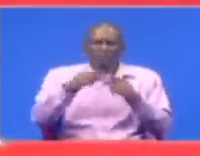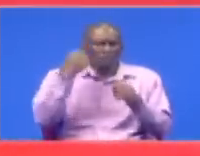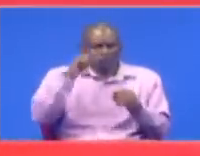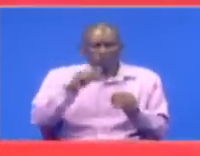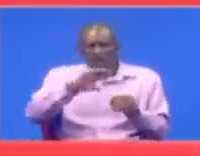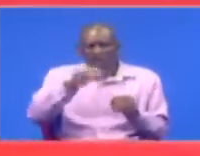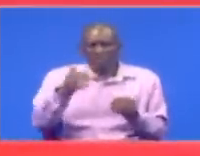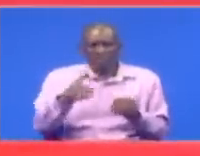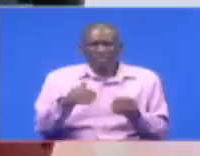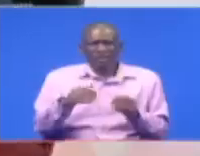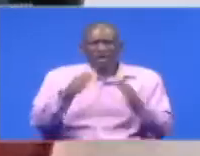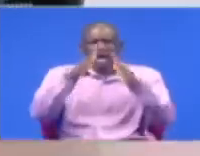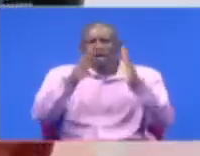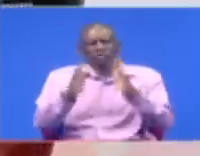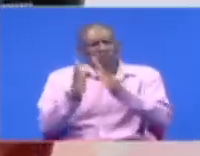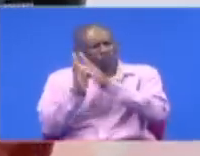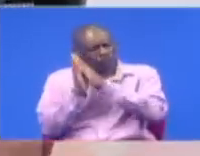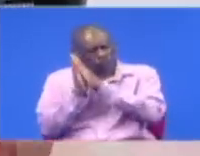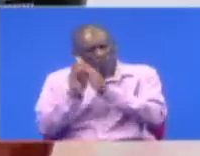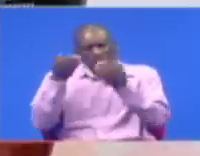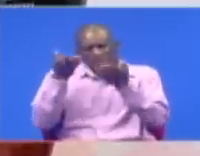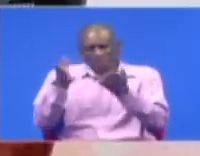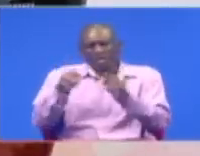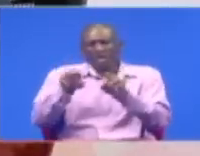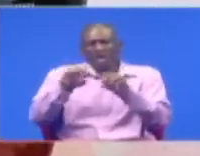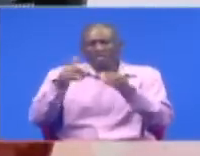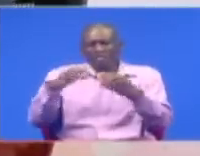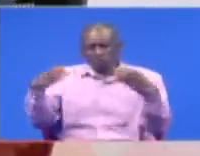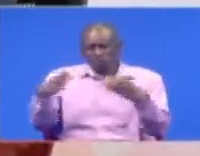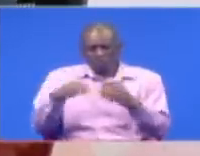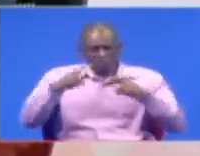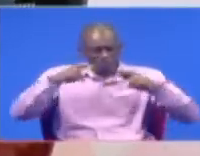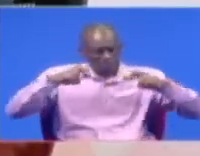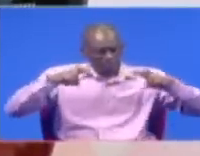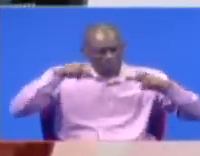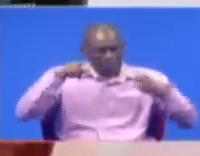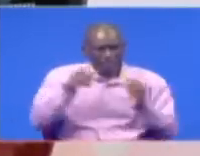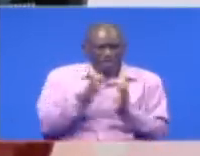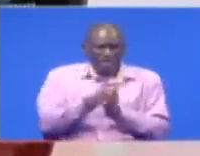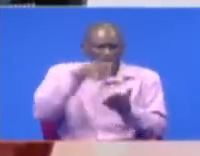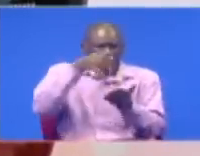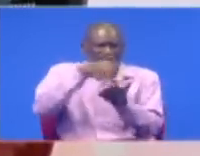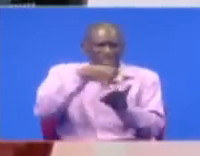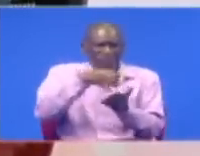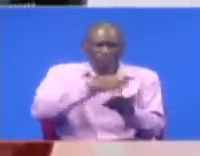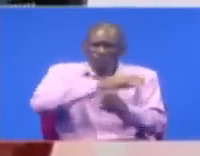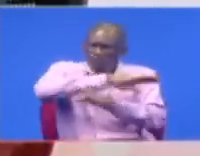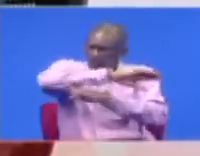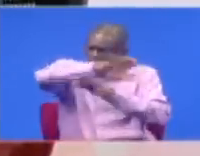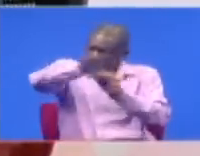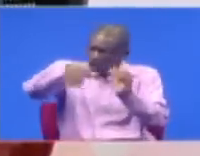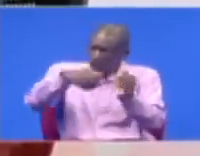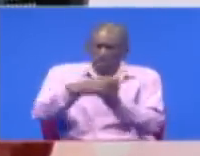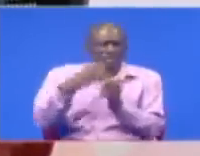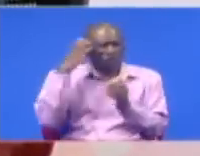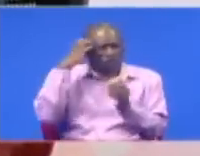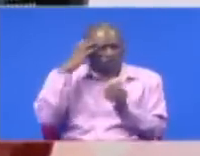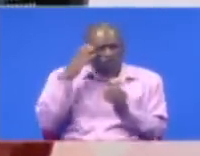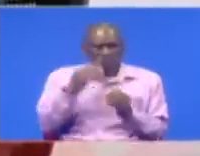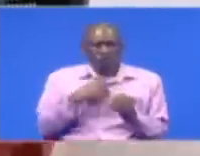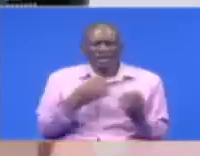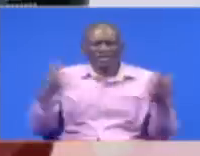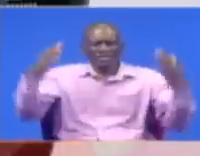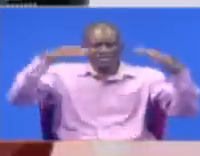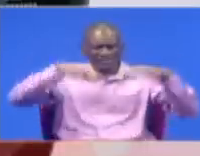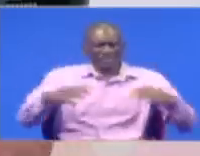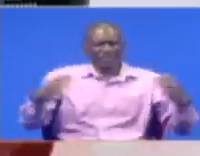go to the halls of residence. I studied this, I engaged all the colleges, we had seminars,